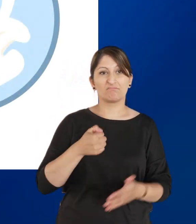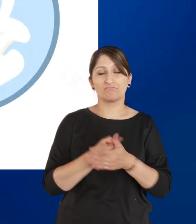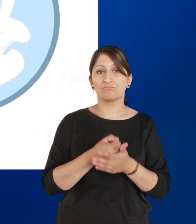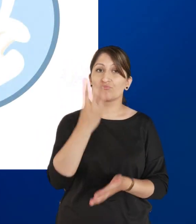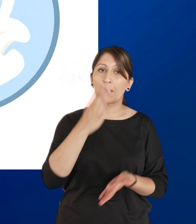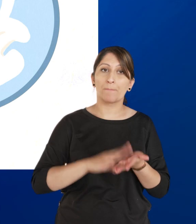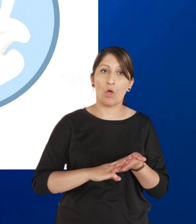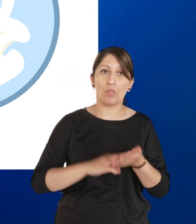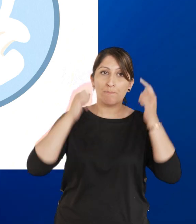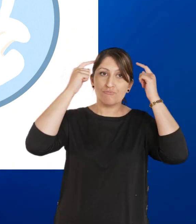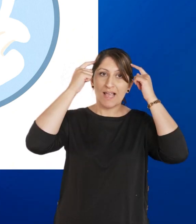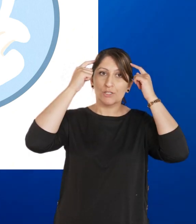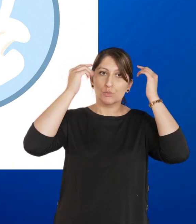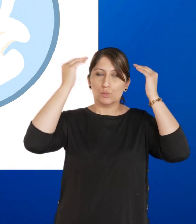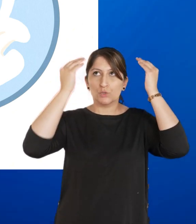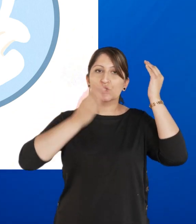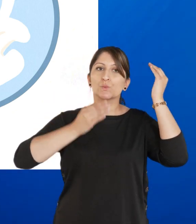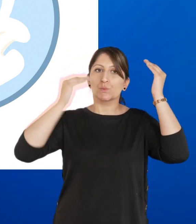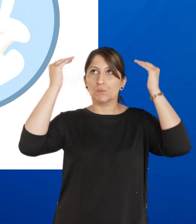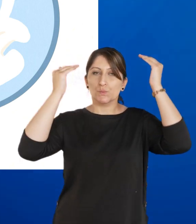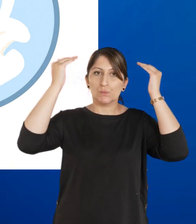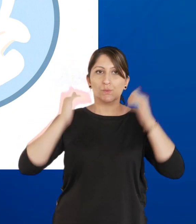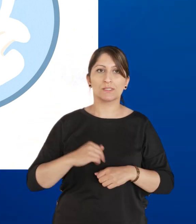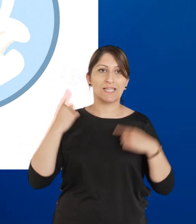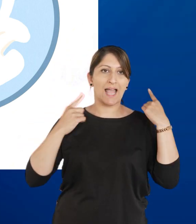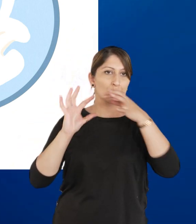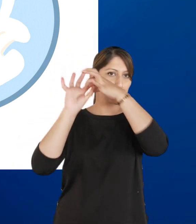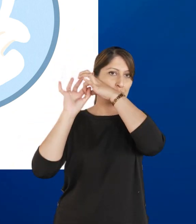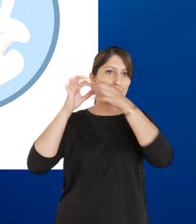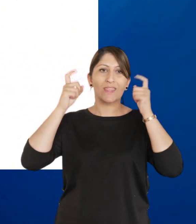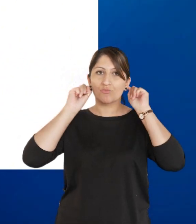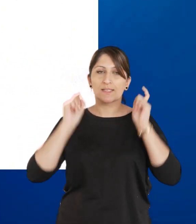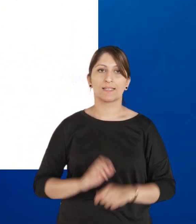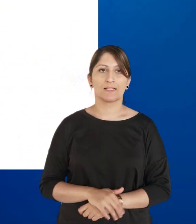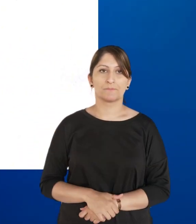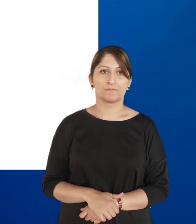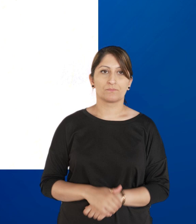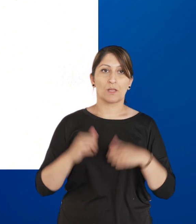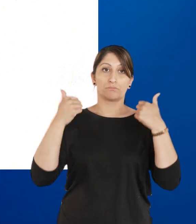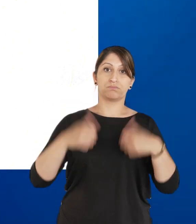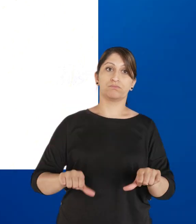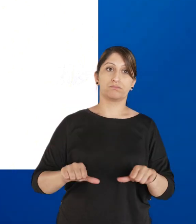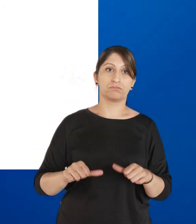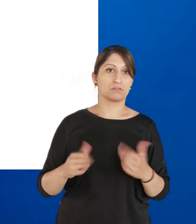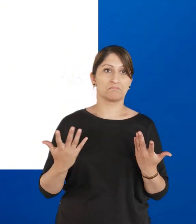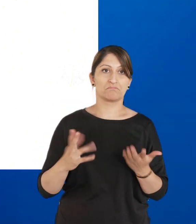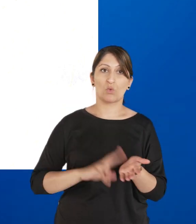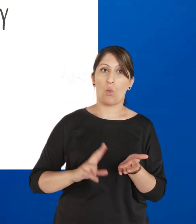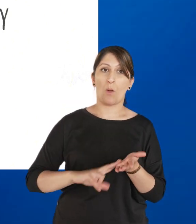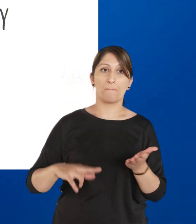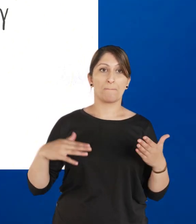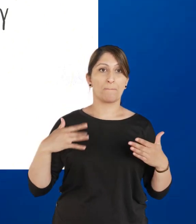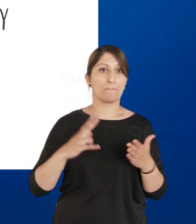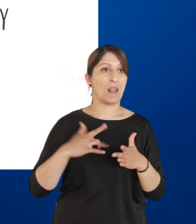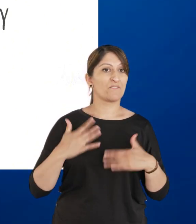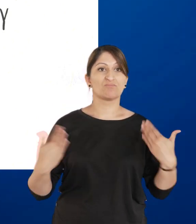your brain to fully adjust and acclimatise to the sound of the hearing aids. Eventually, the hearing aids sound completely normal